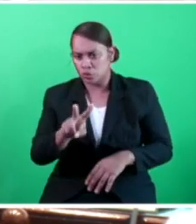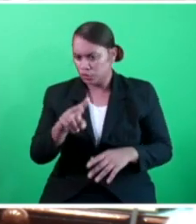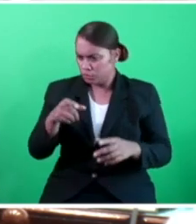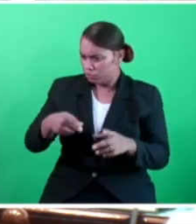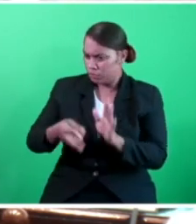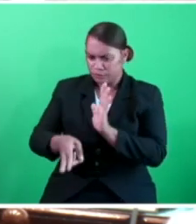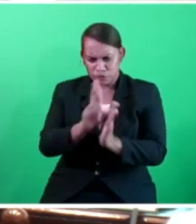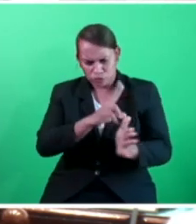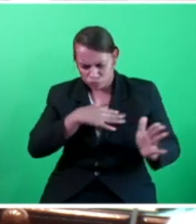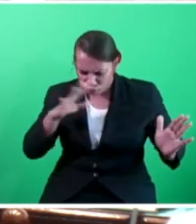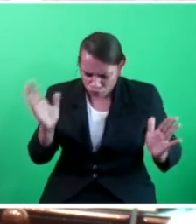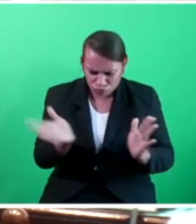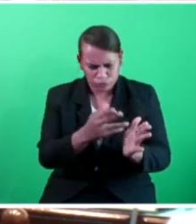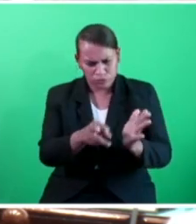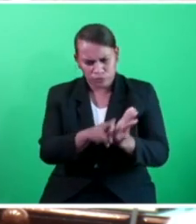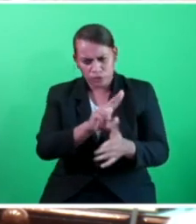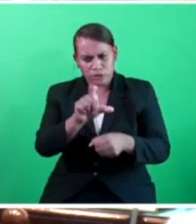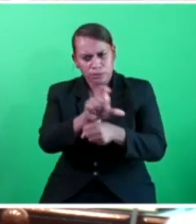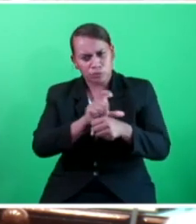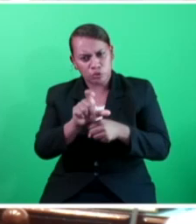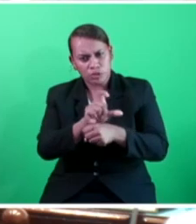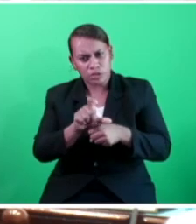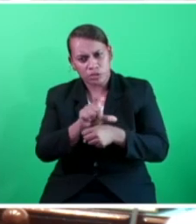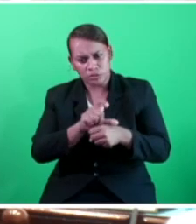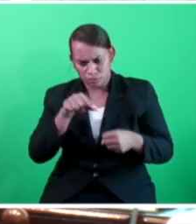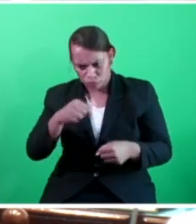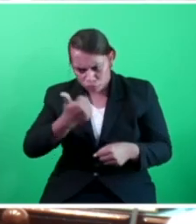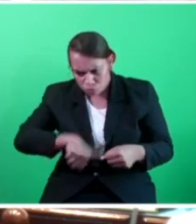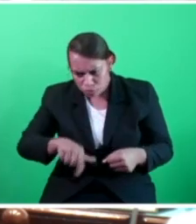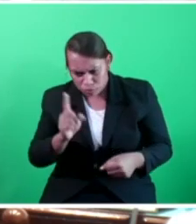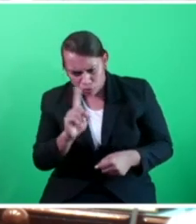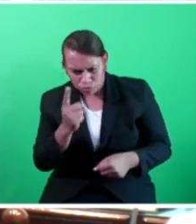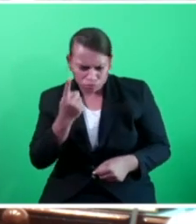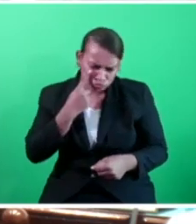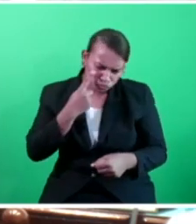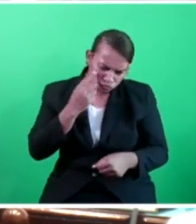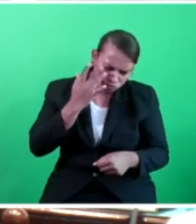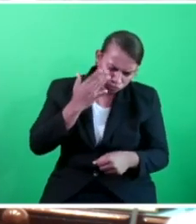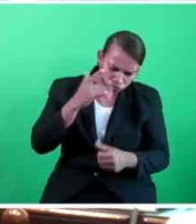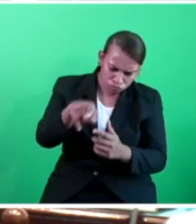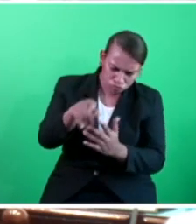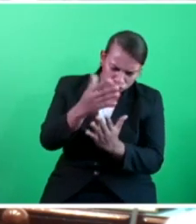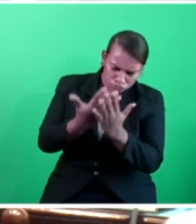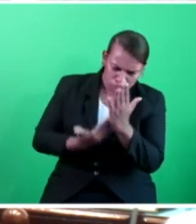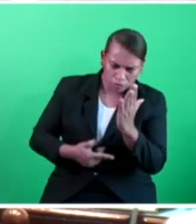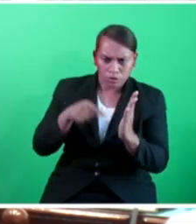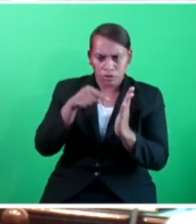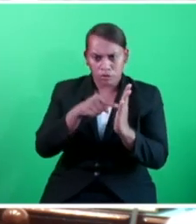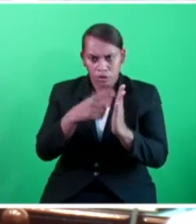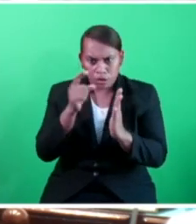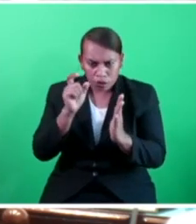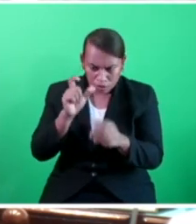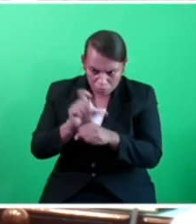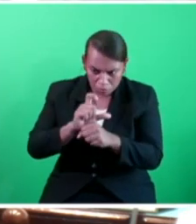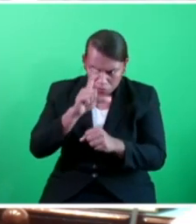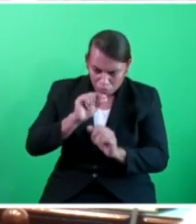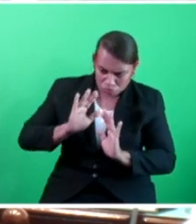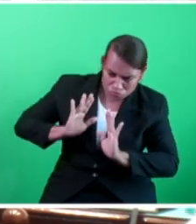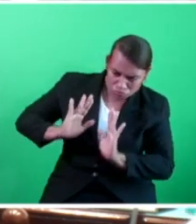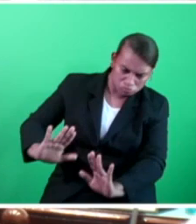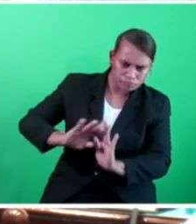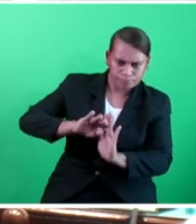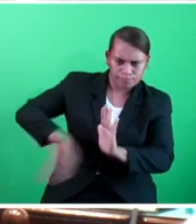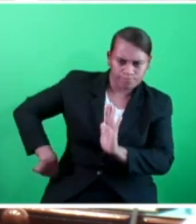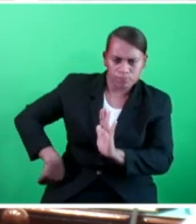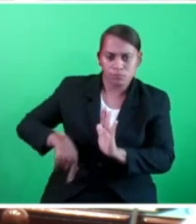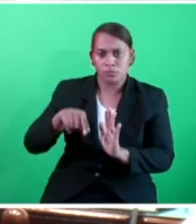to see whether these chemicals can be banned without any impact on the agriculture sector or on the household sector,